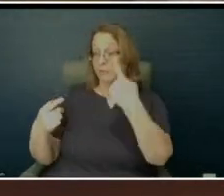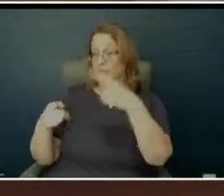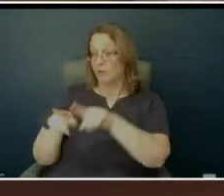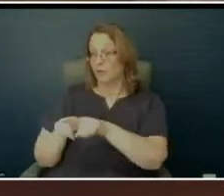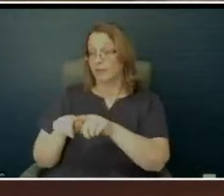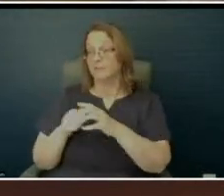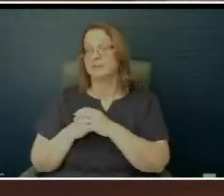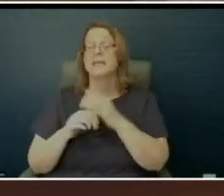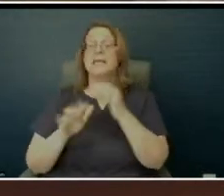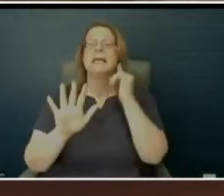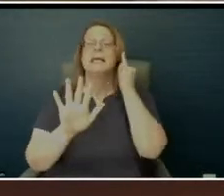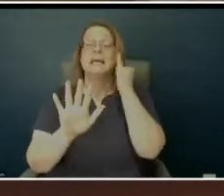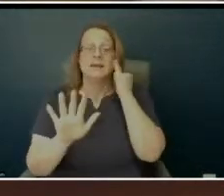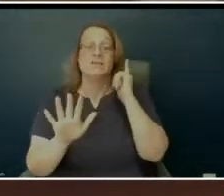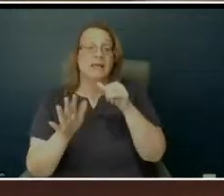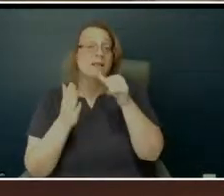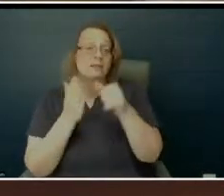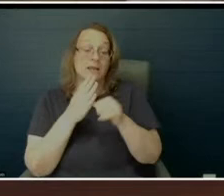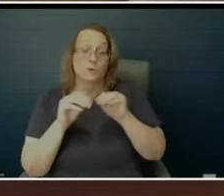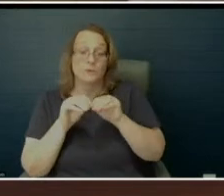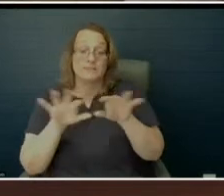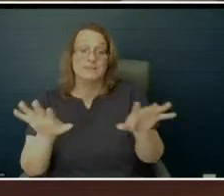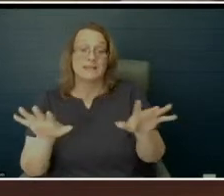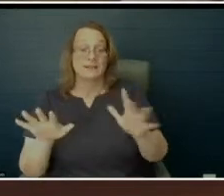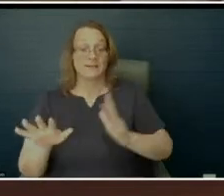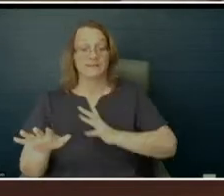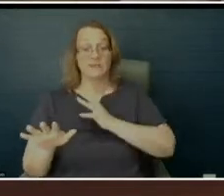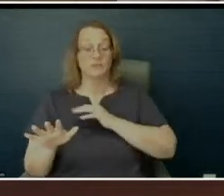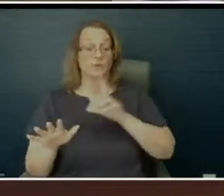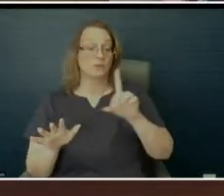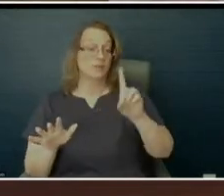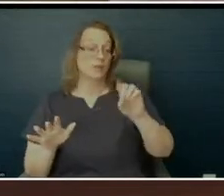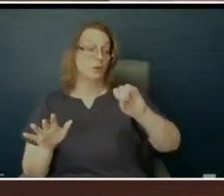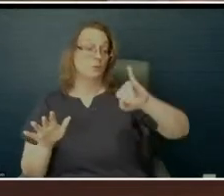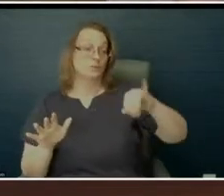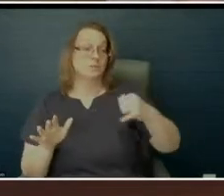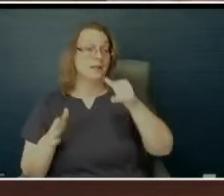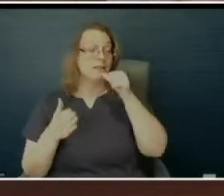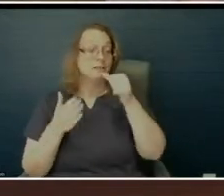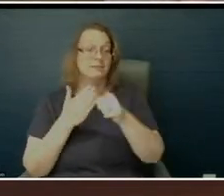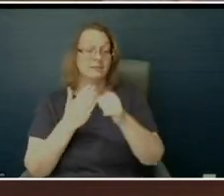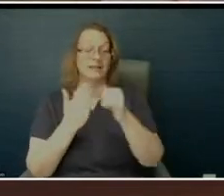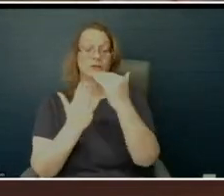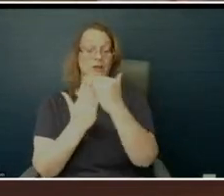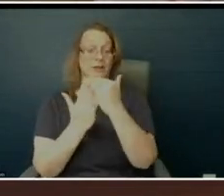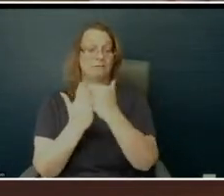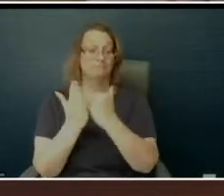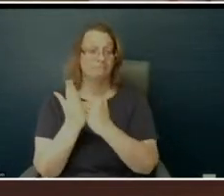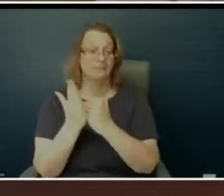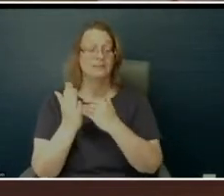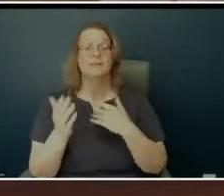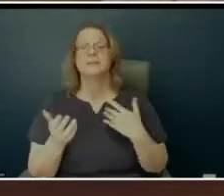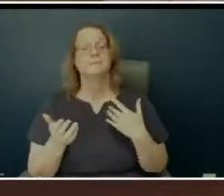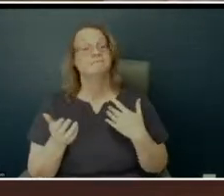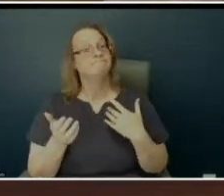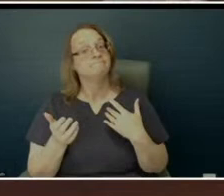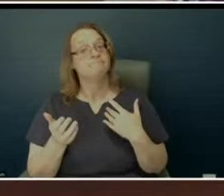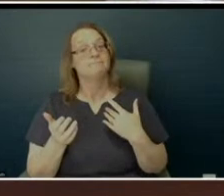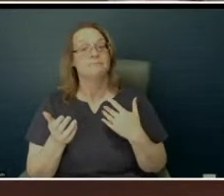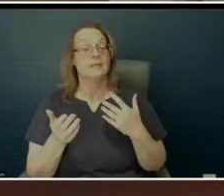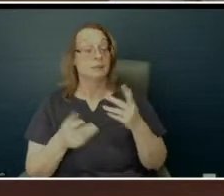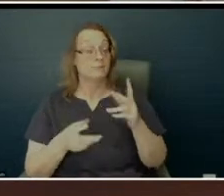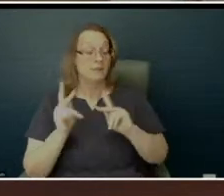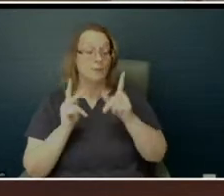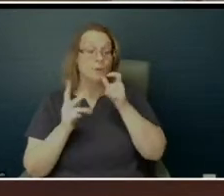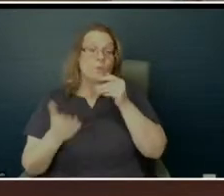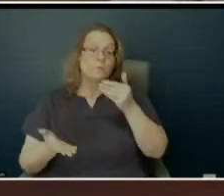Department of Justice letterhead, it would have falsely informed all Americans, including those who might be inclined to come to Washington on